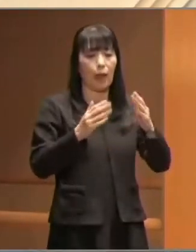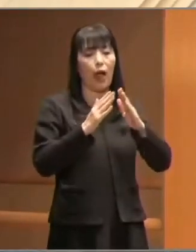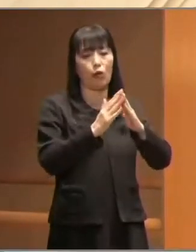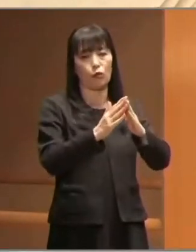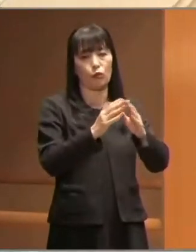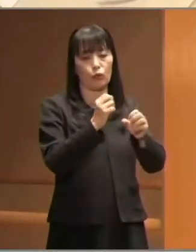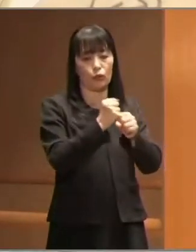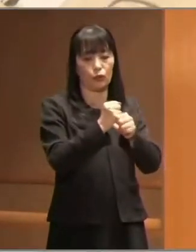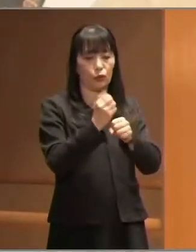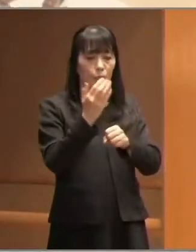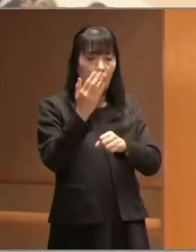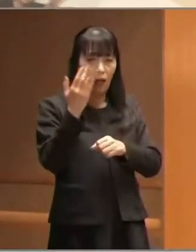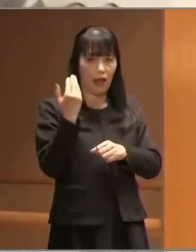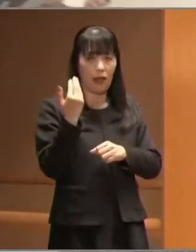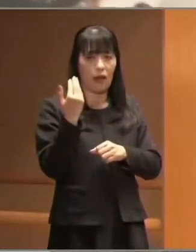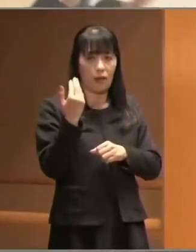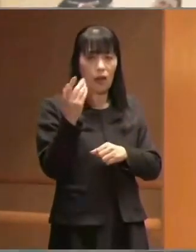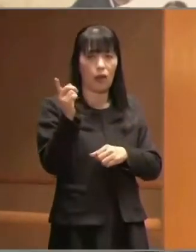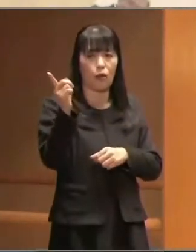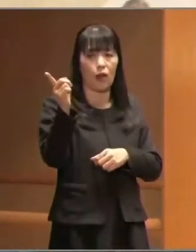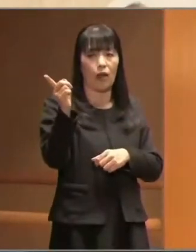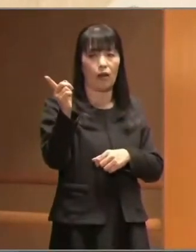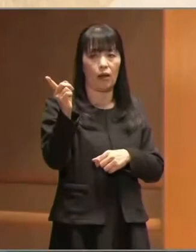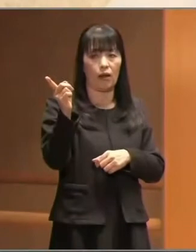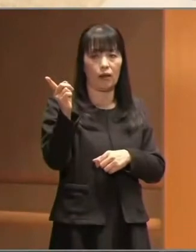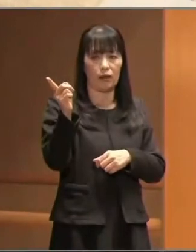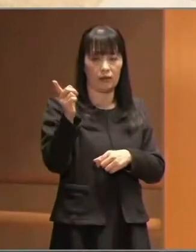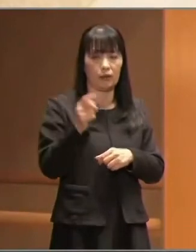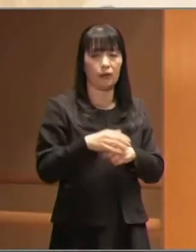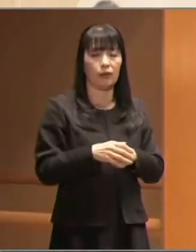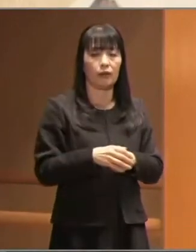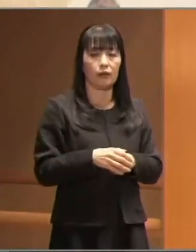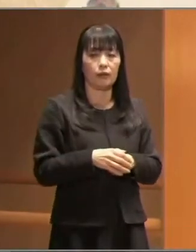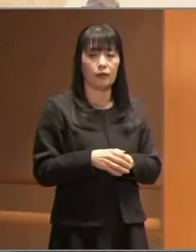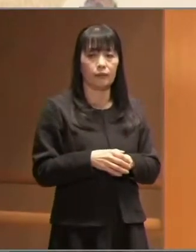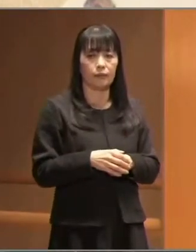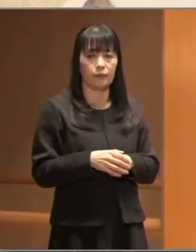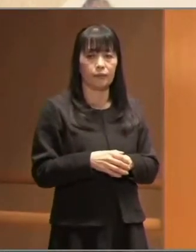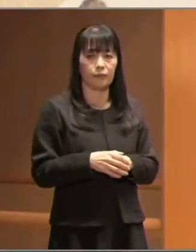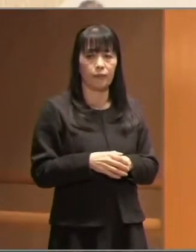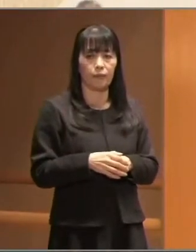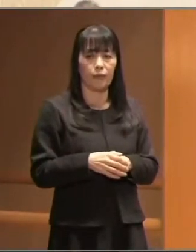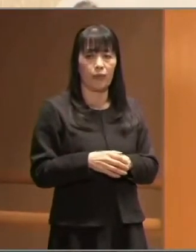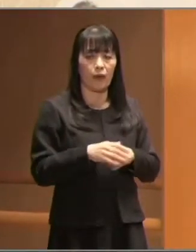So before establishing the Japan House, the building was like this.